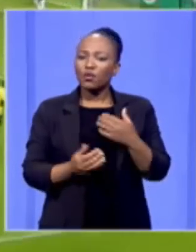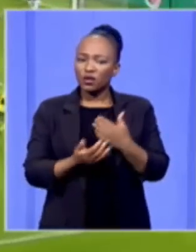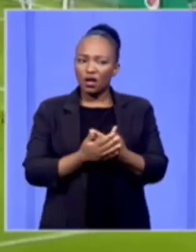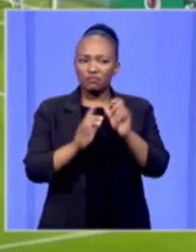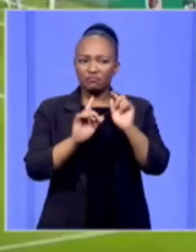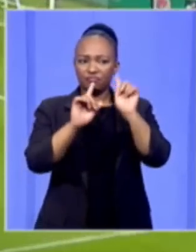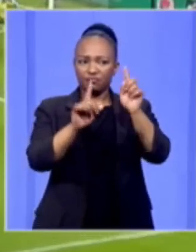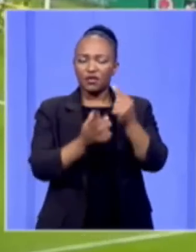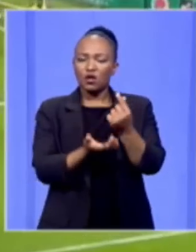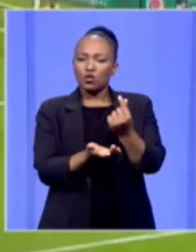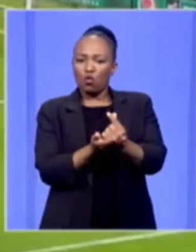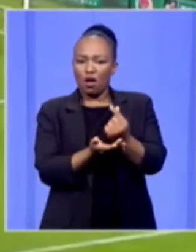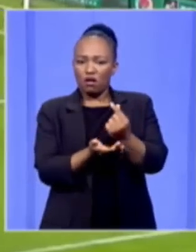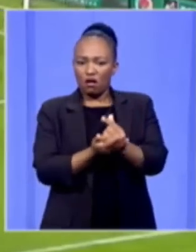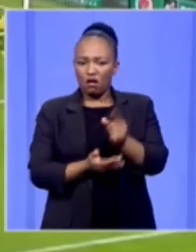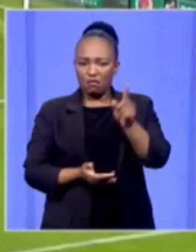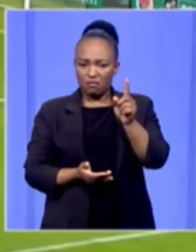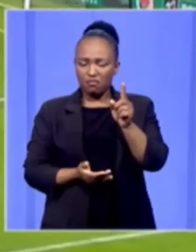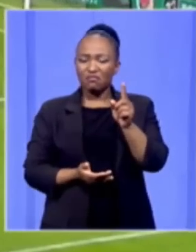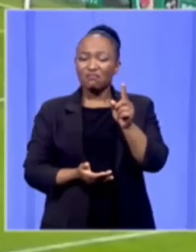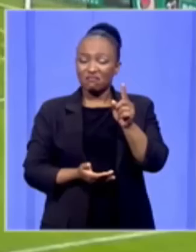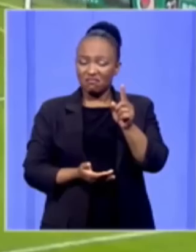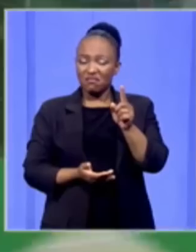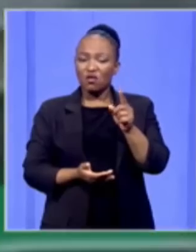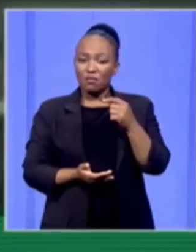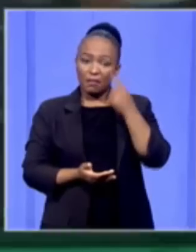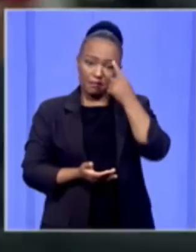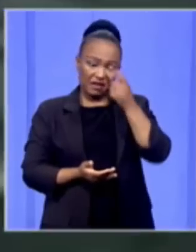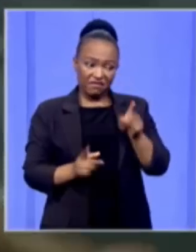the other side, I think they are full of confidence now.